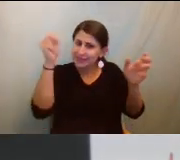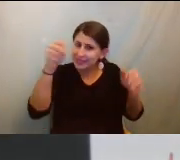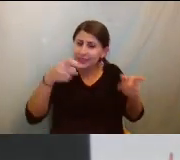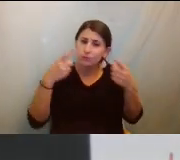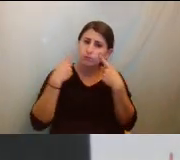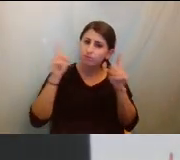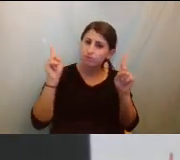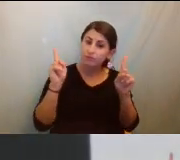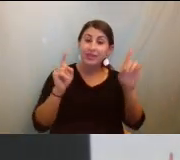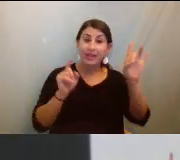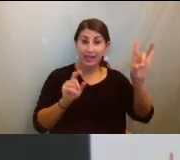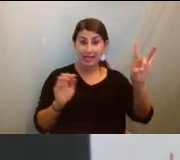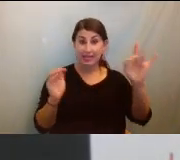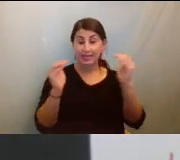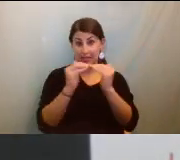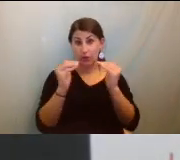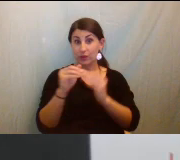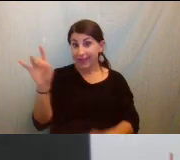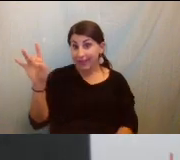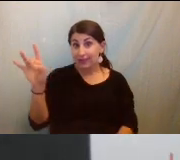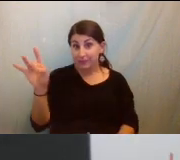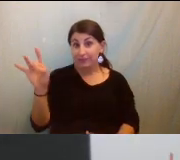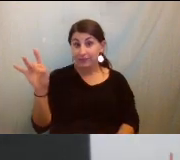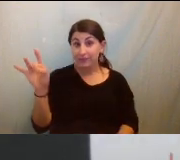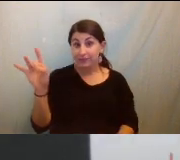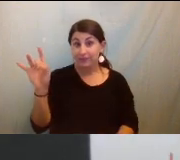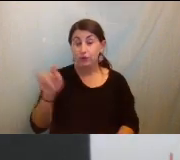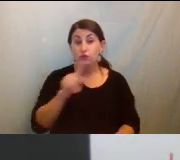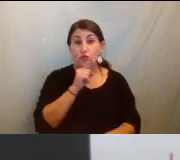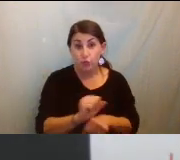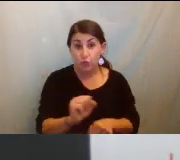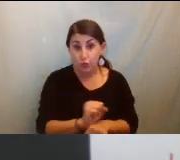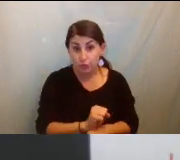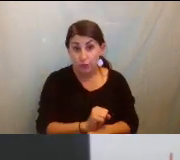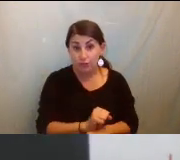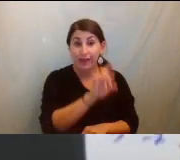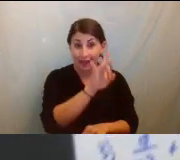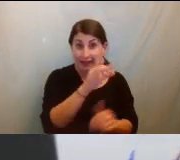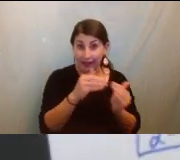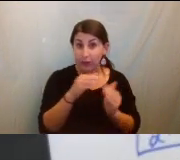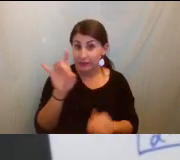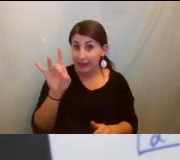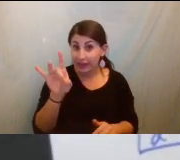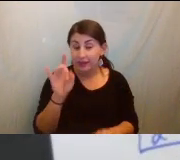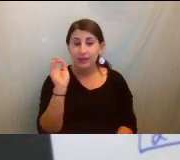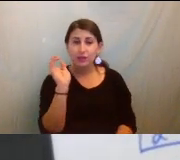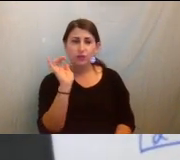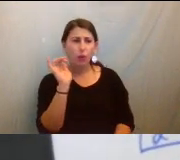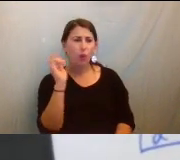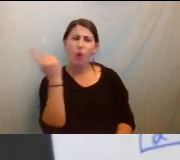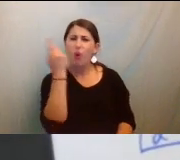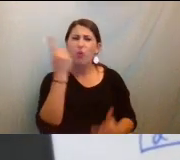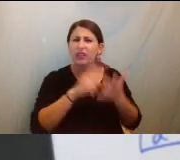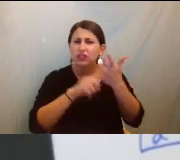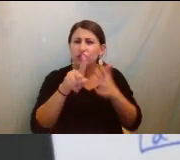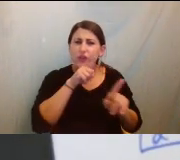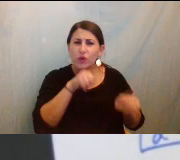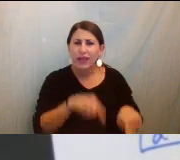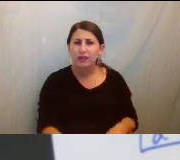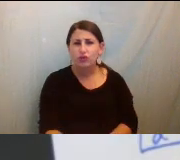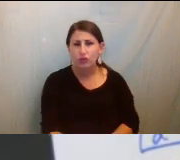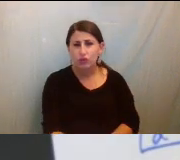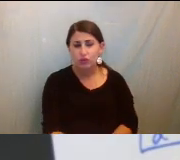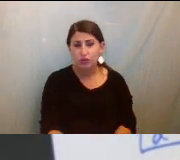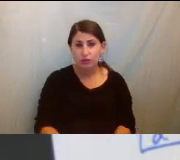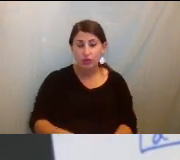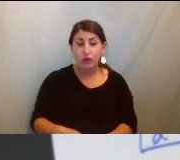8. Yes, 8 equals 8. That's true. So you can always check